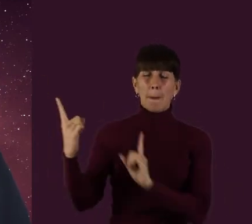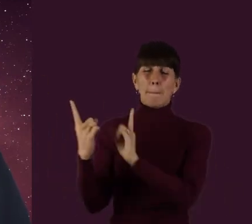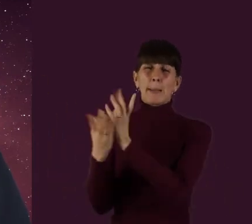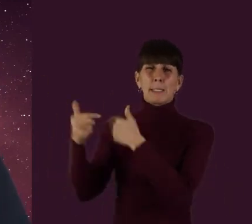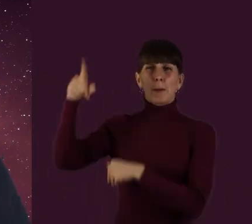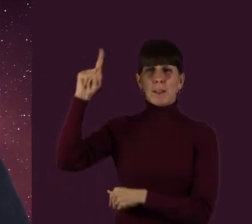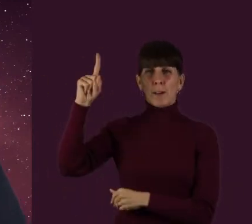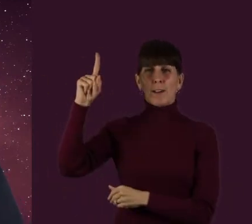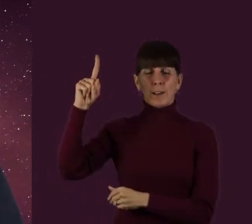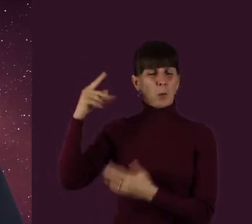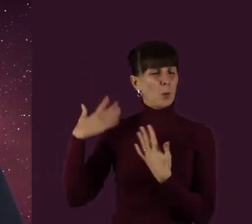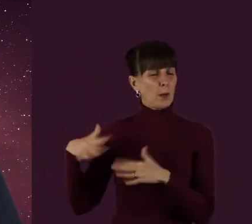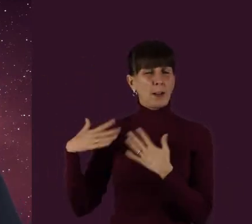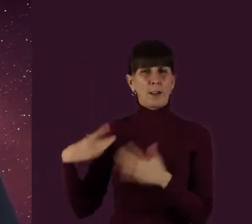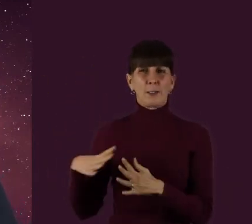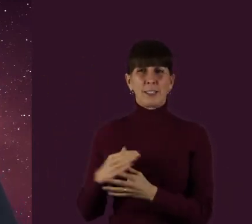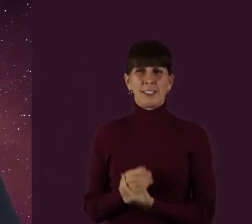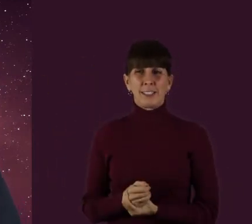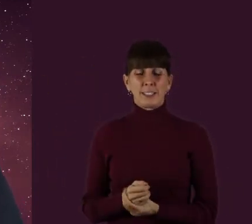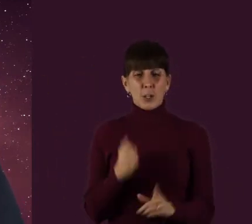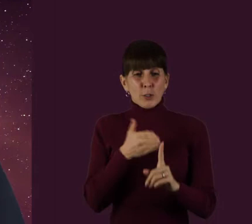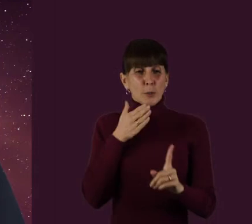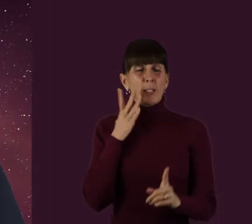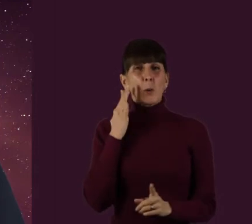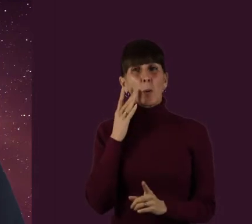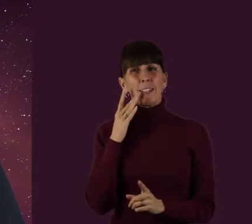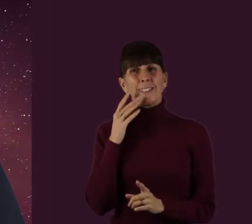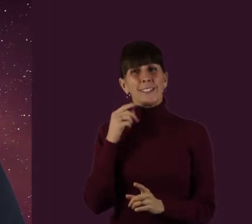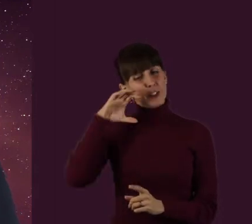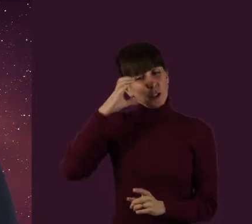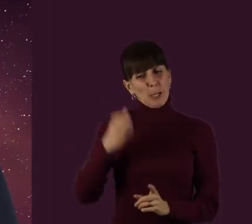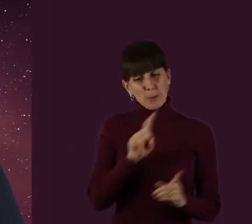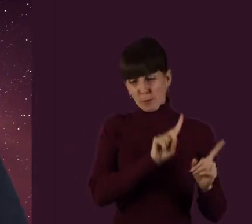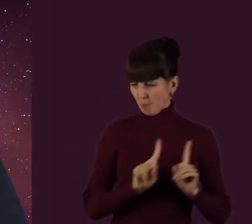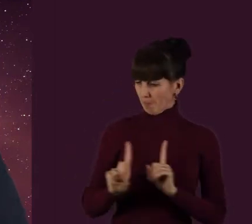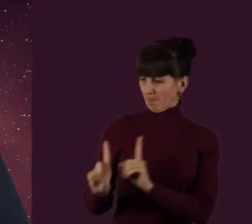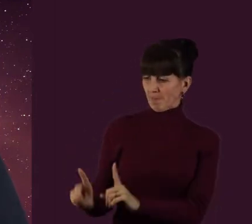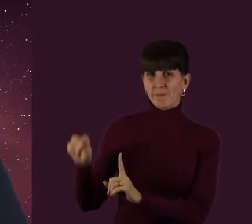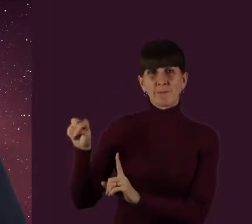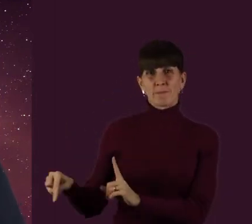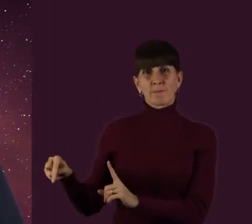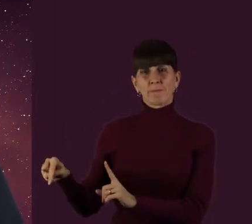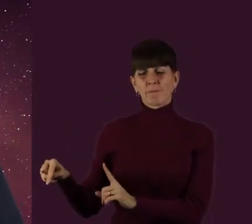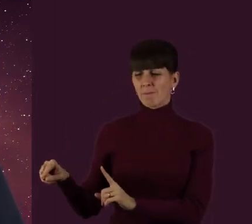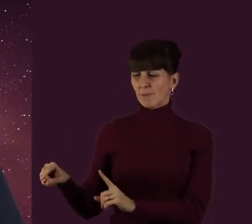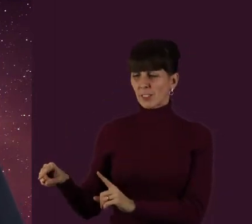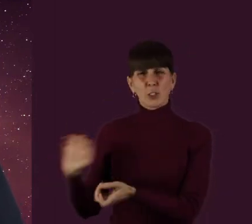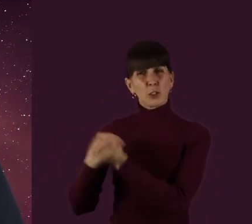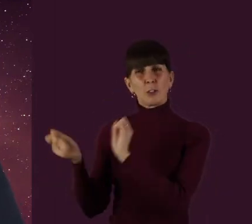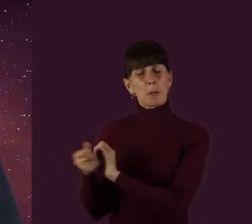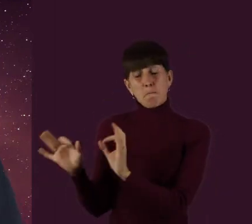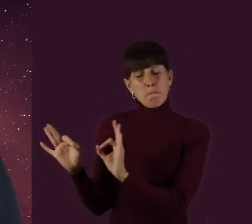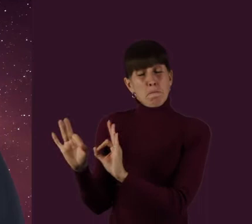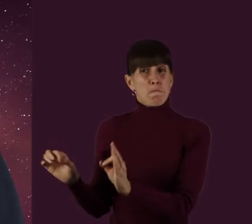Note that when the shepherds returned to their fields and hopefully to their flocks, nothing had changed about their circumstances.